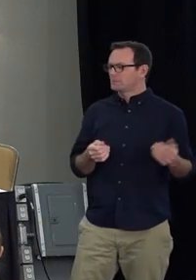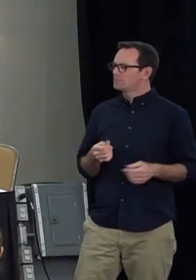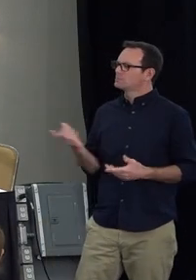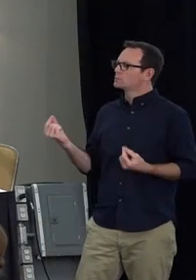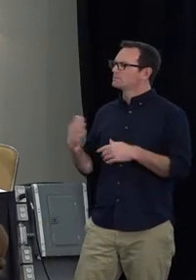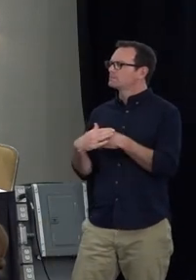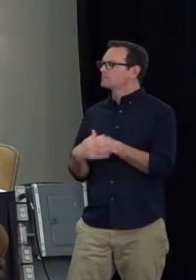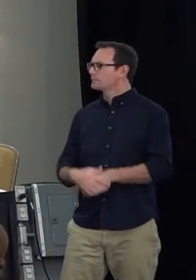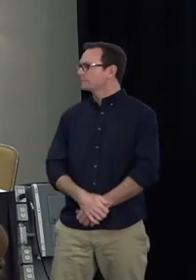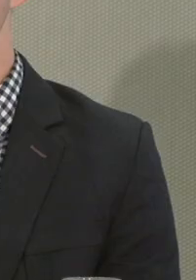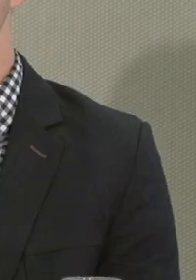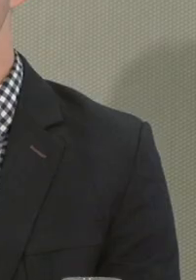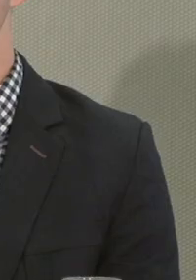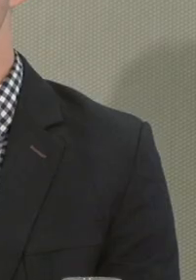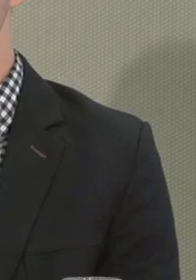Go ahead.